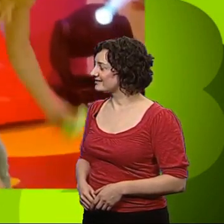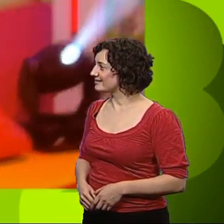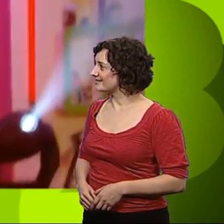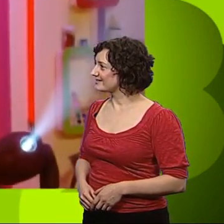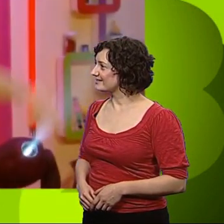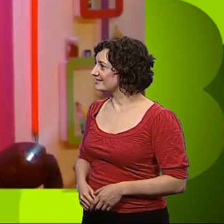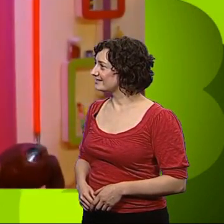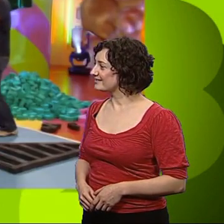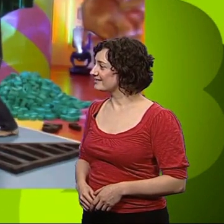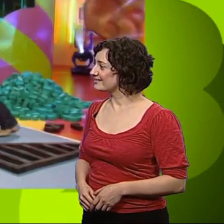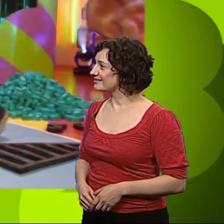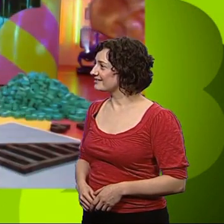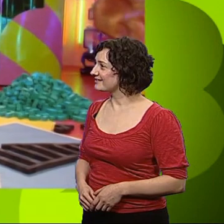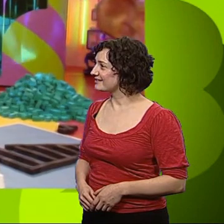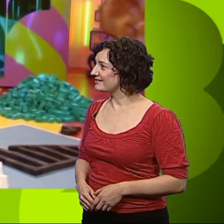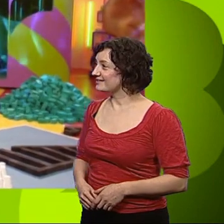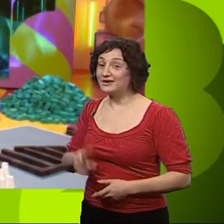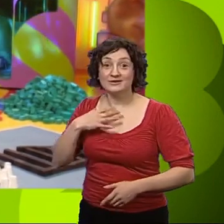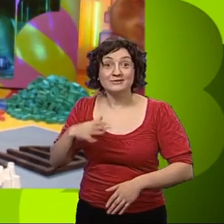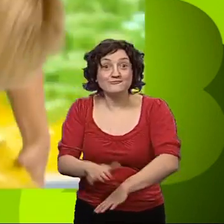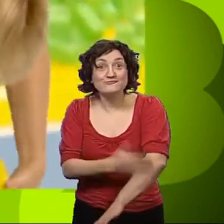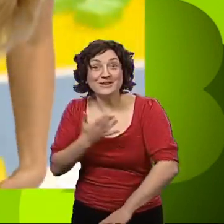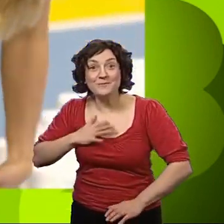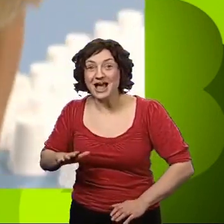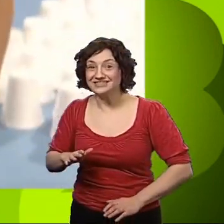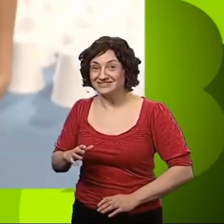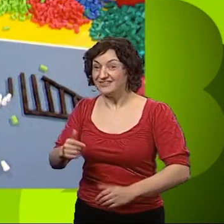Green. Yeah. Oh, thanks. Green. Yeah, nice one.